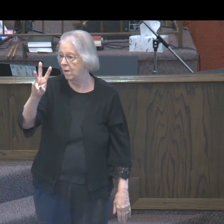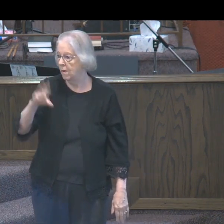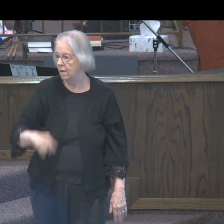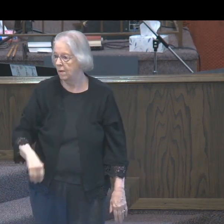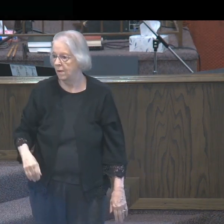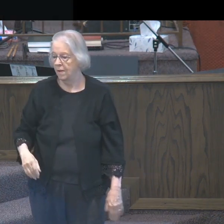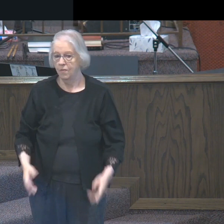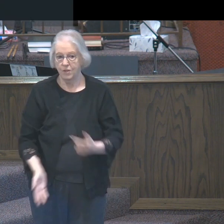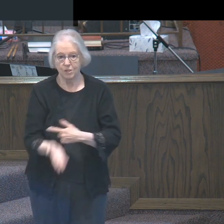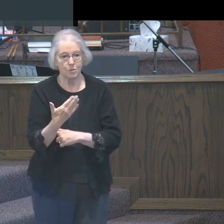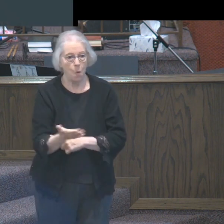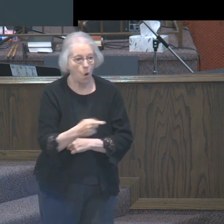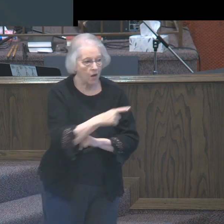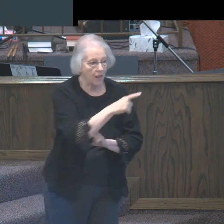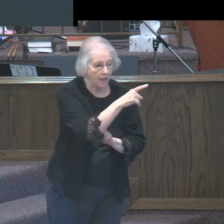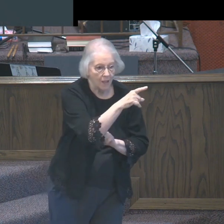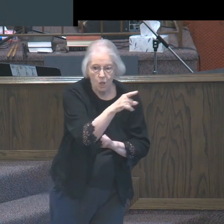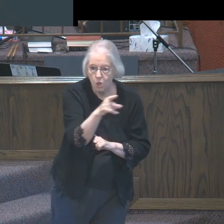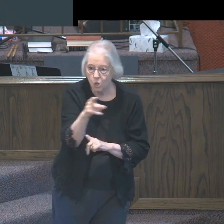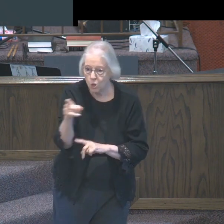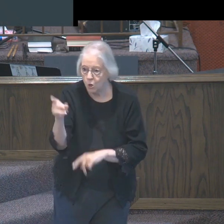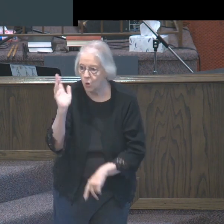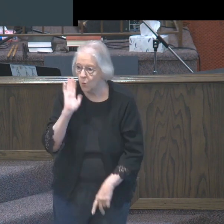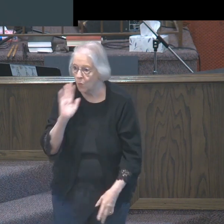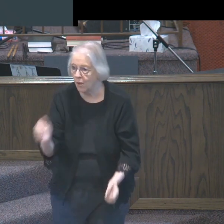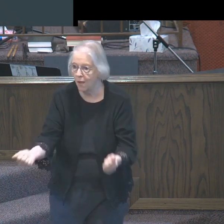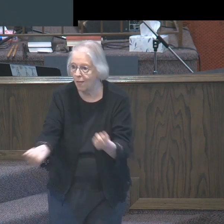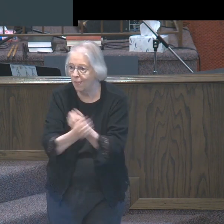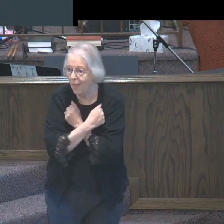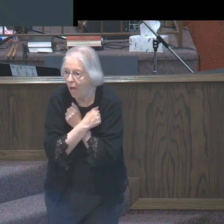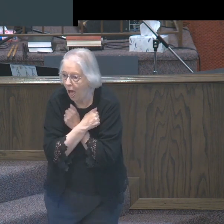Scripture for the next 3 or 4 weeks.